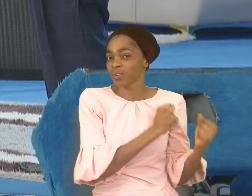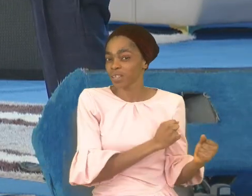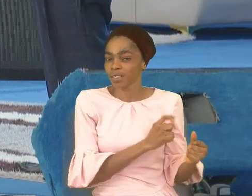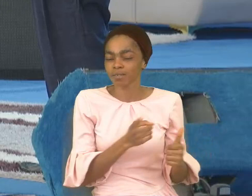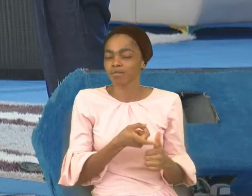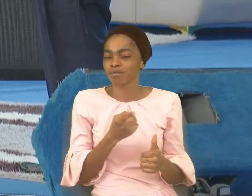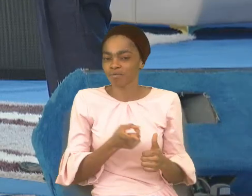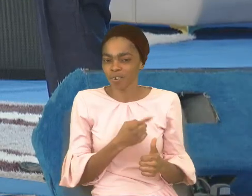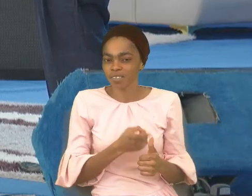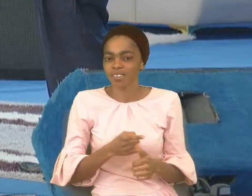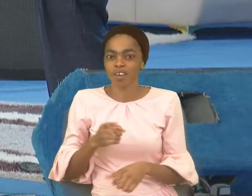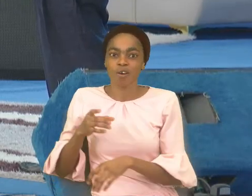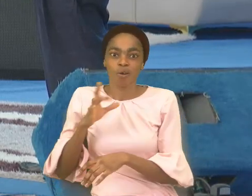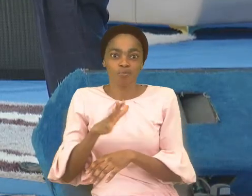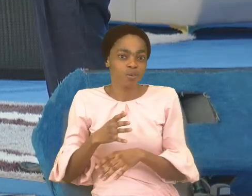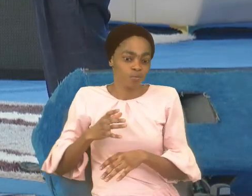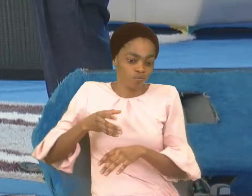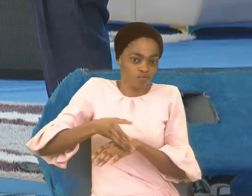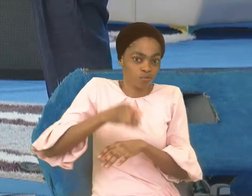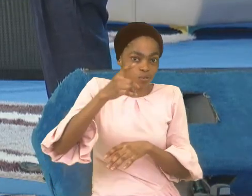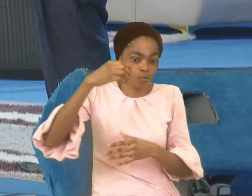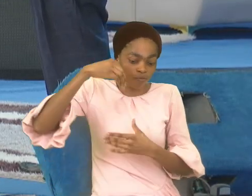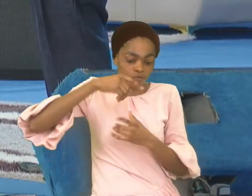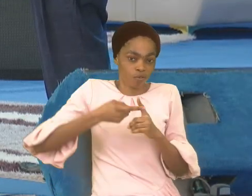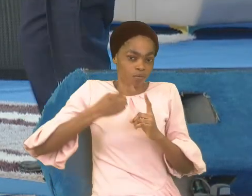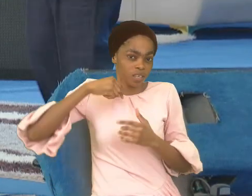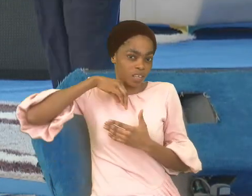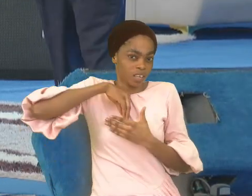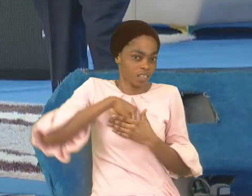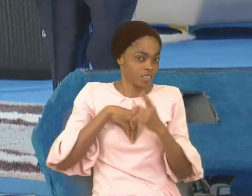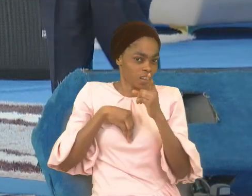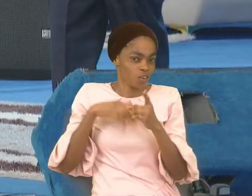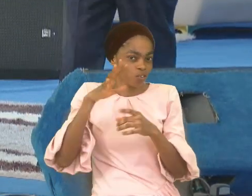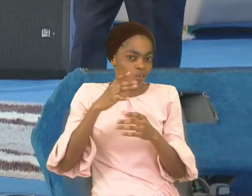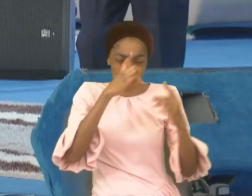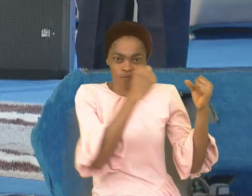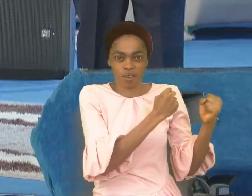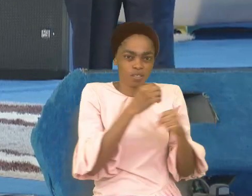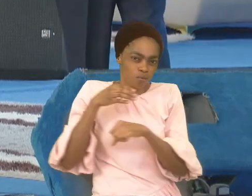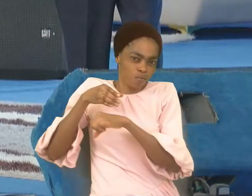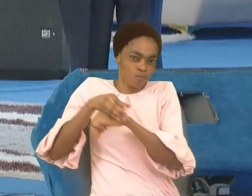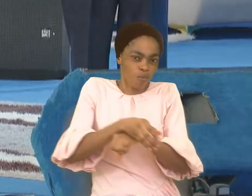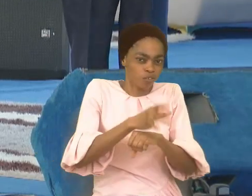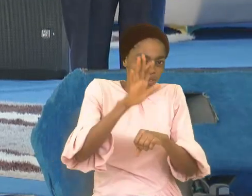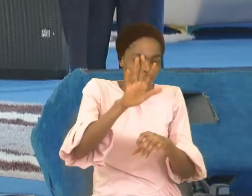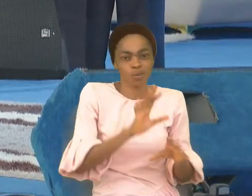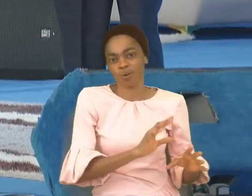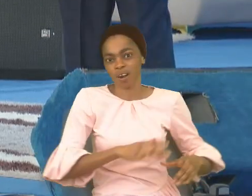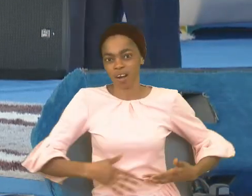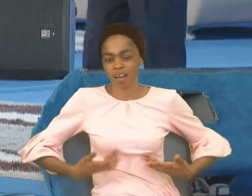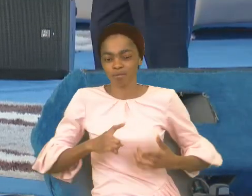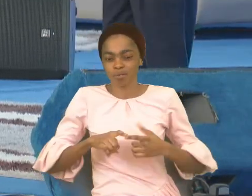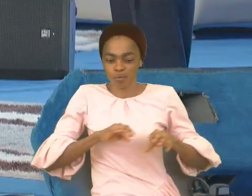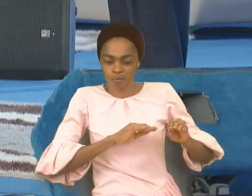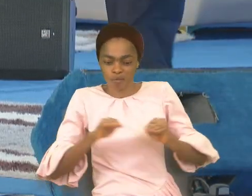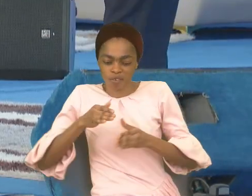faith compels your life to walk in the right direction. And your faith compels everything around